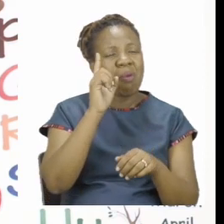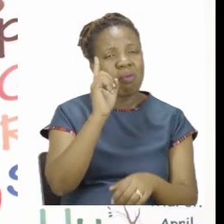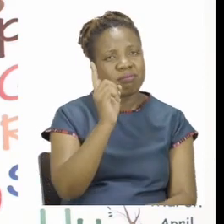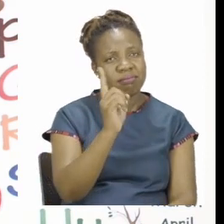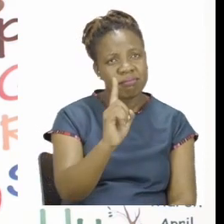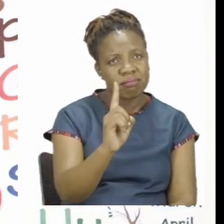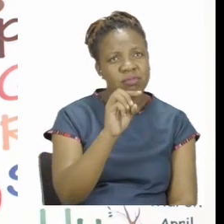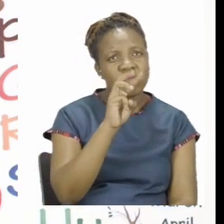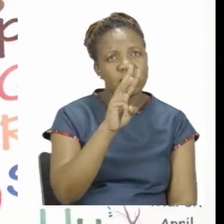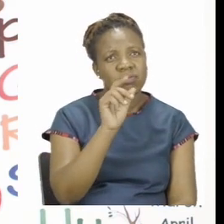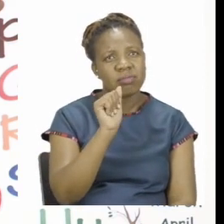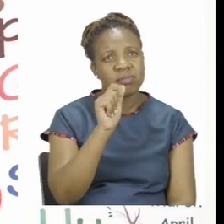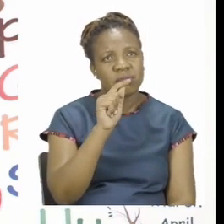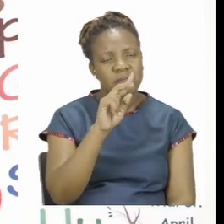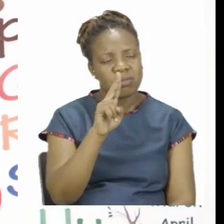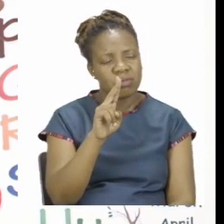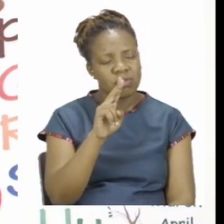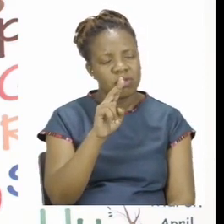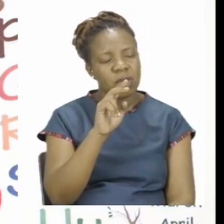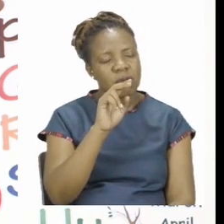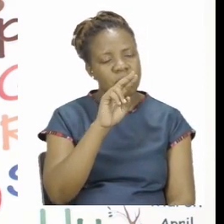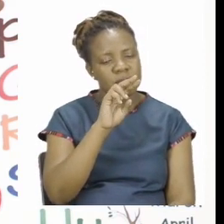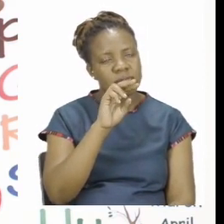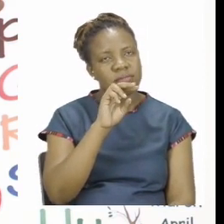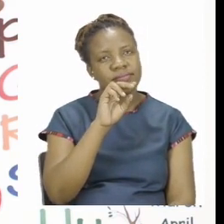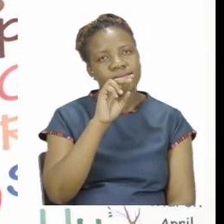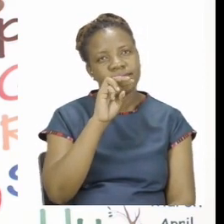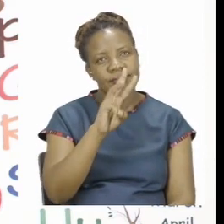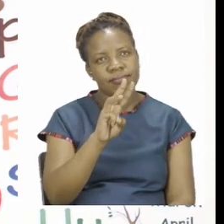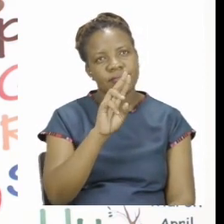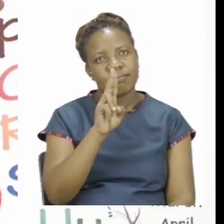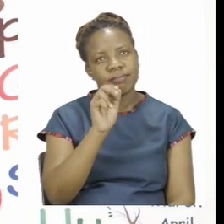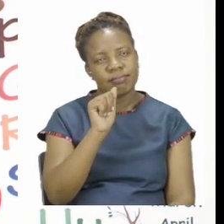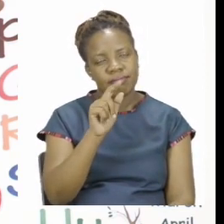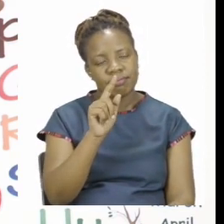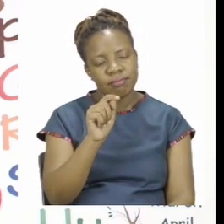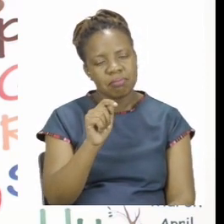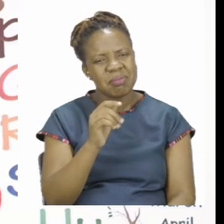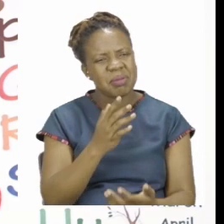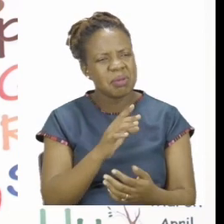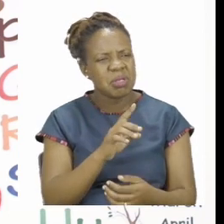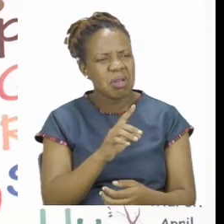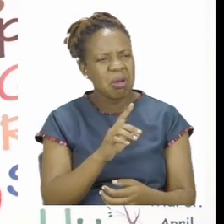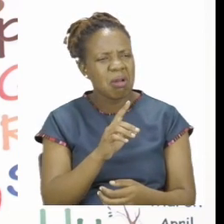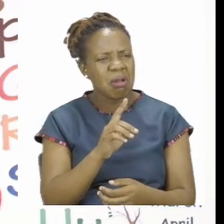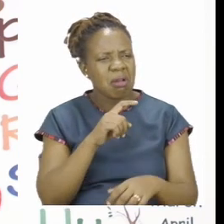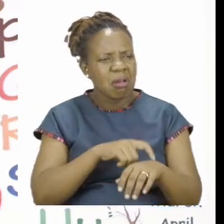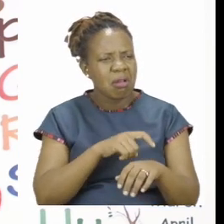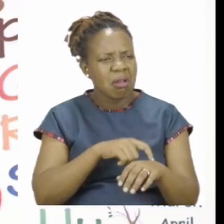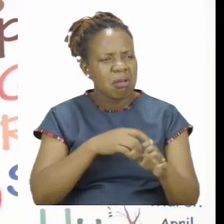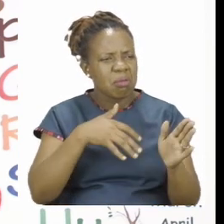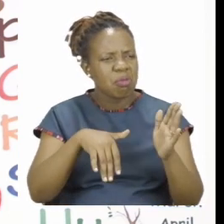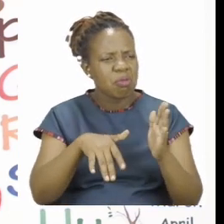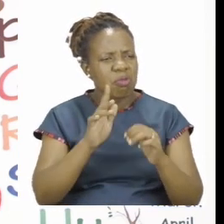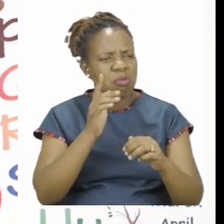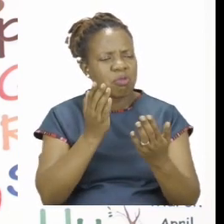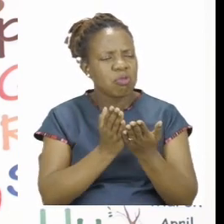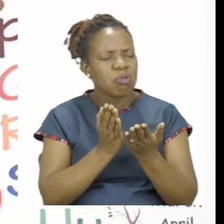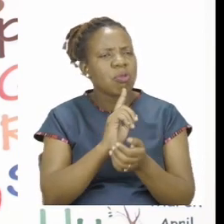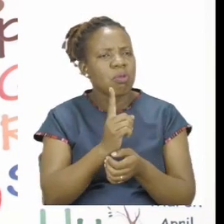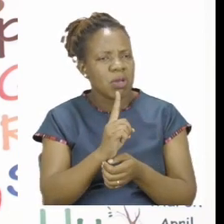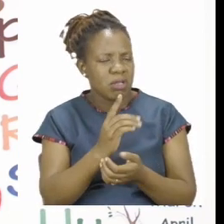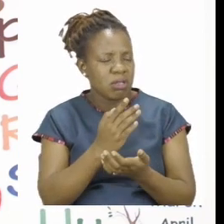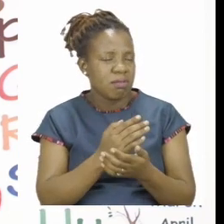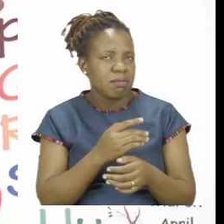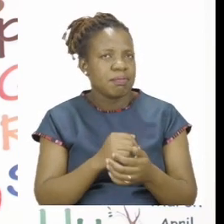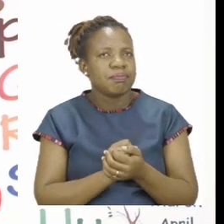school? So, now that you know the differences, it's now up to you to fill in for the exercise.